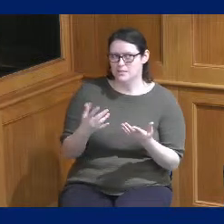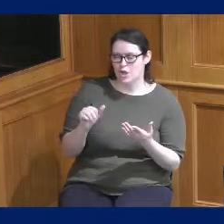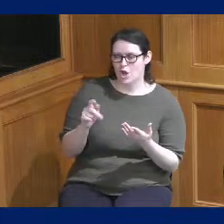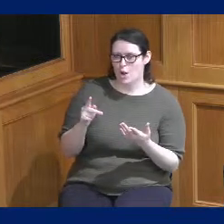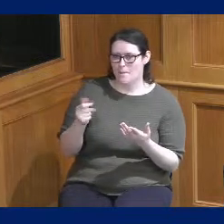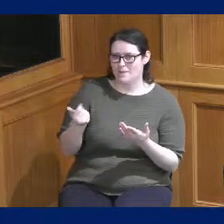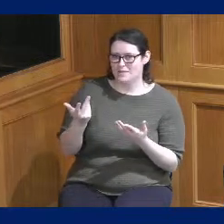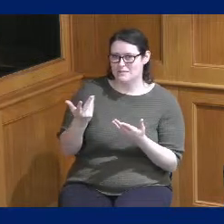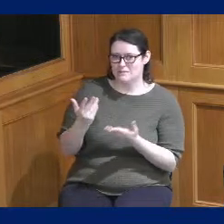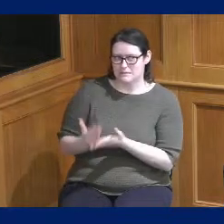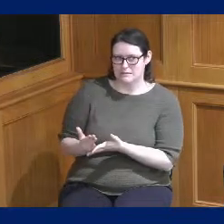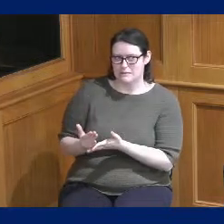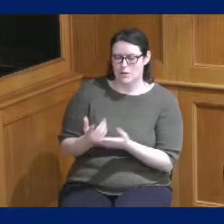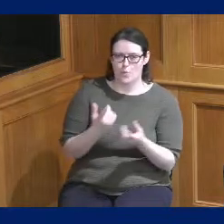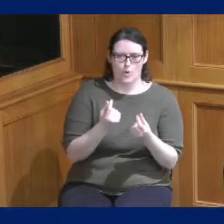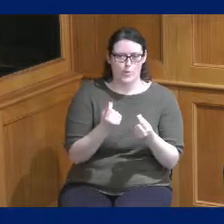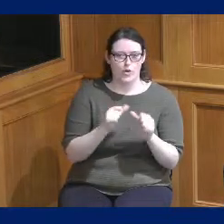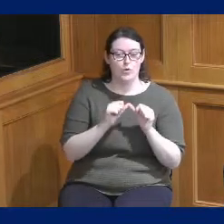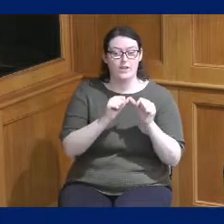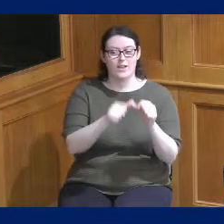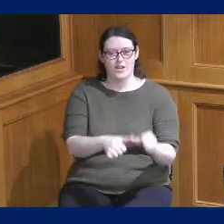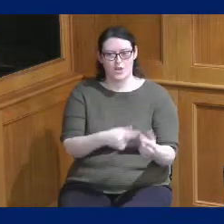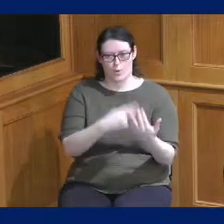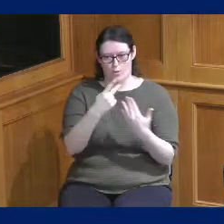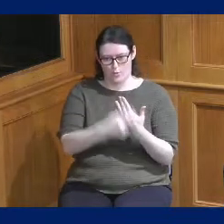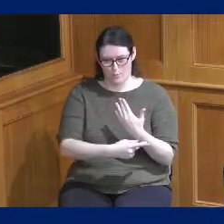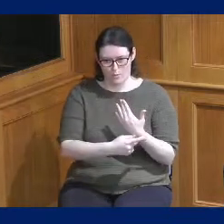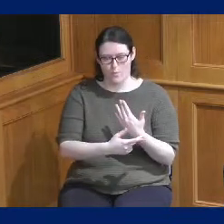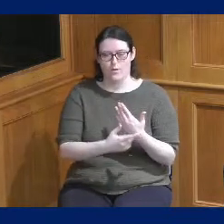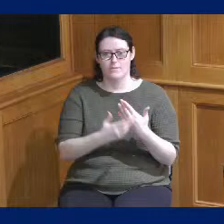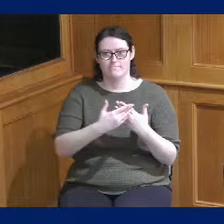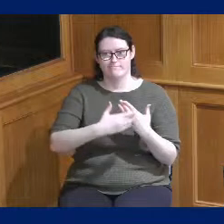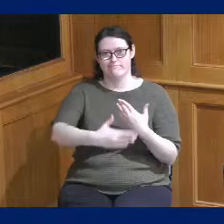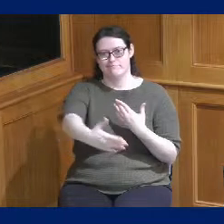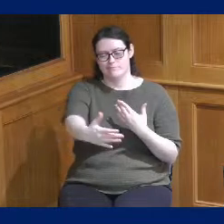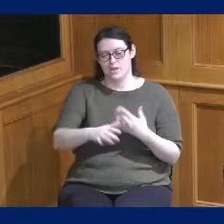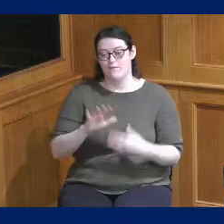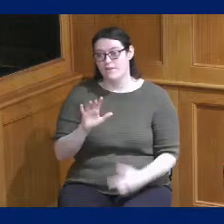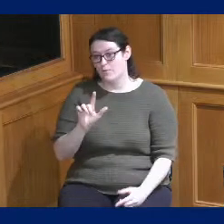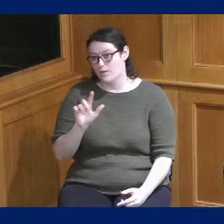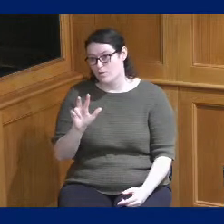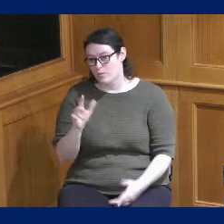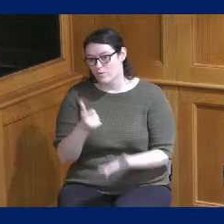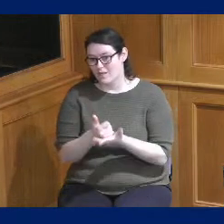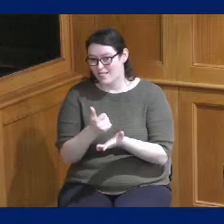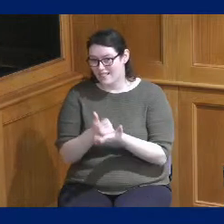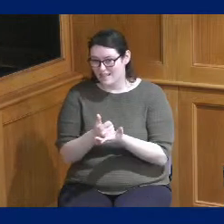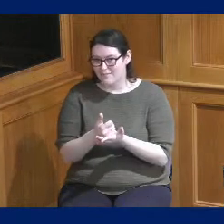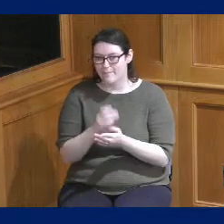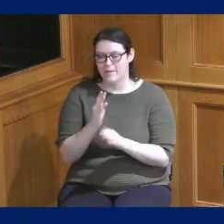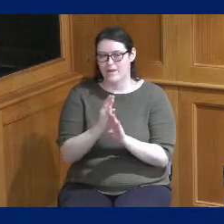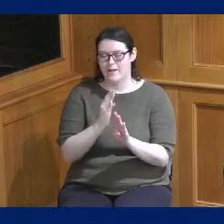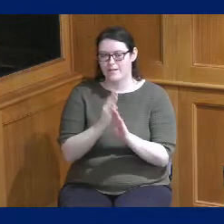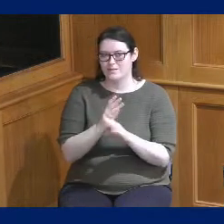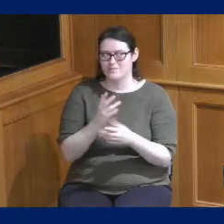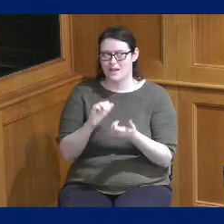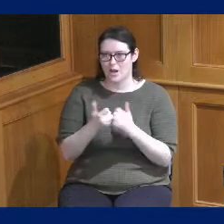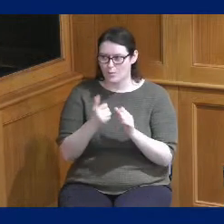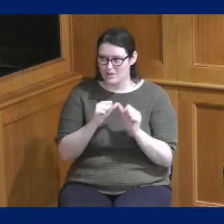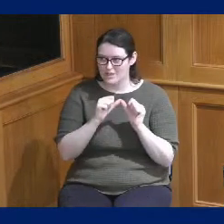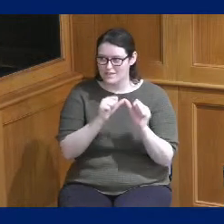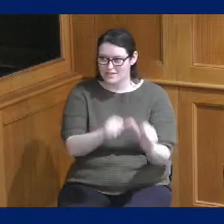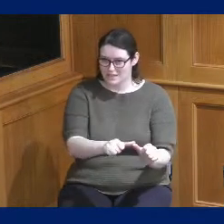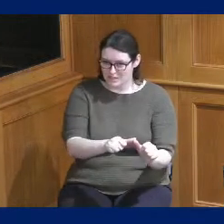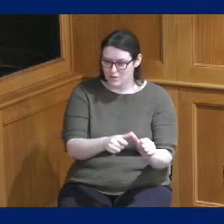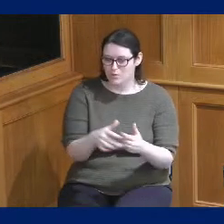do we continue that programming as we move into the future? So the 513 relief programming, how do we continue that through